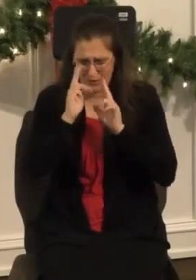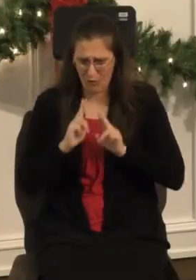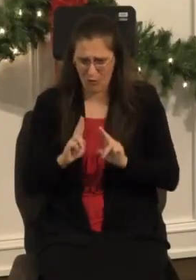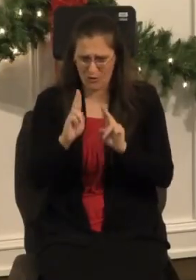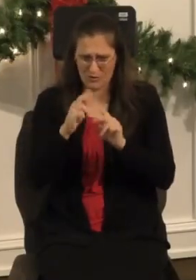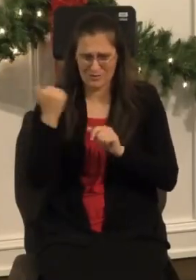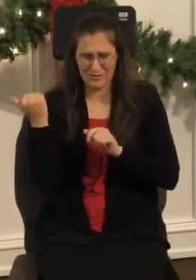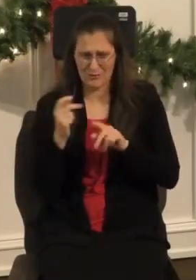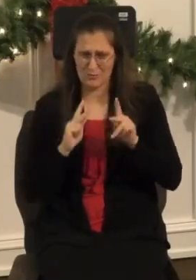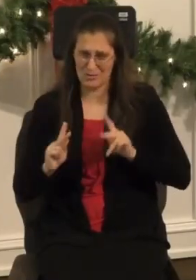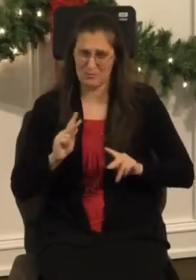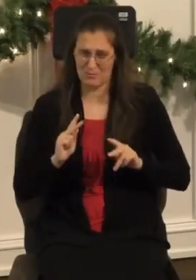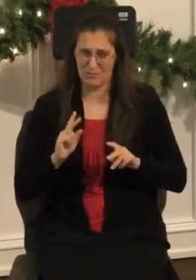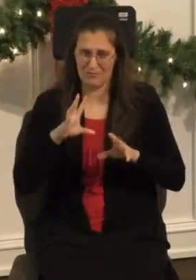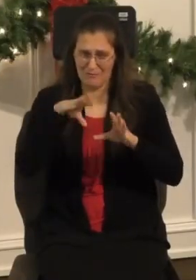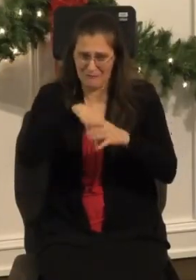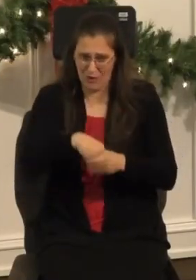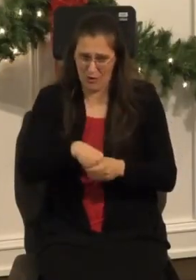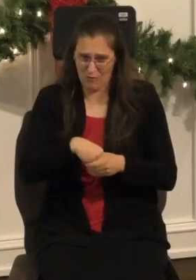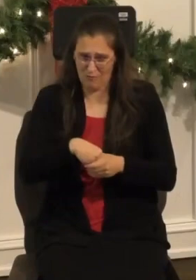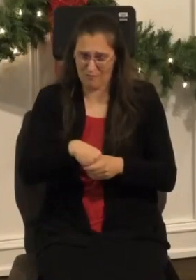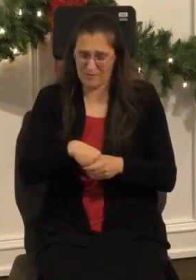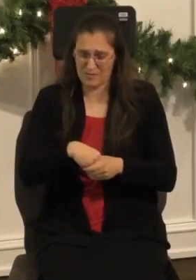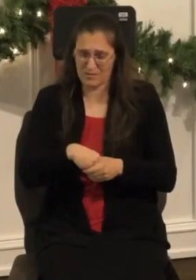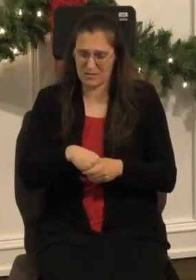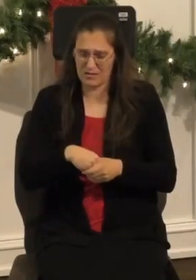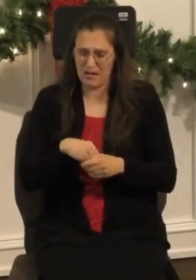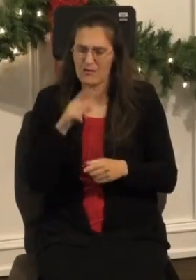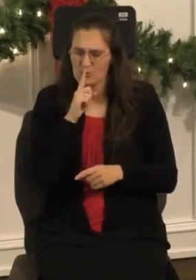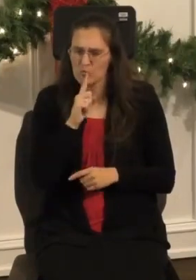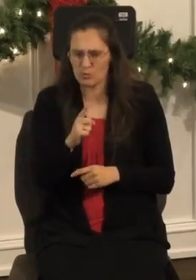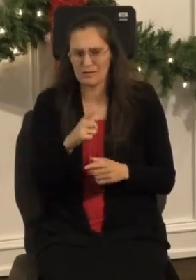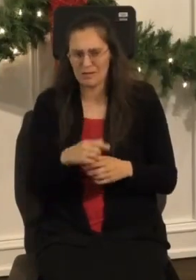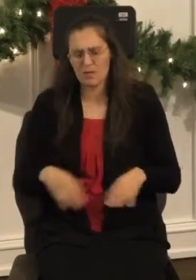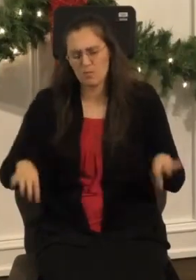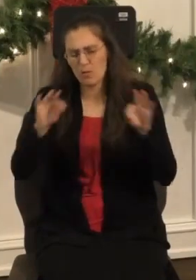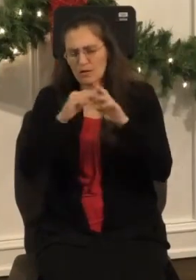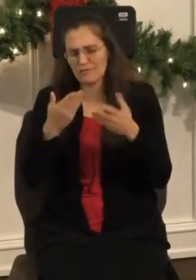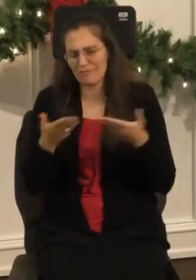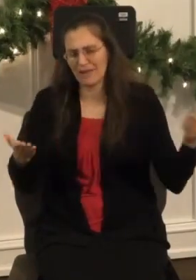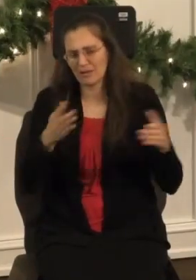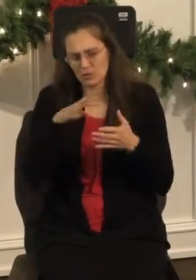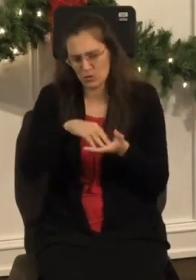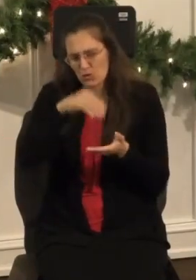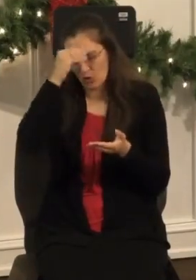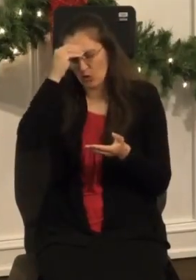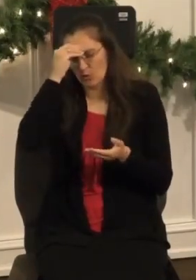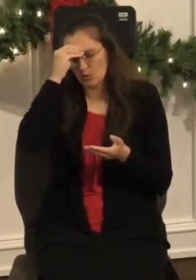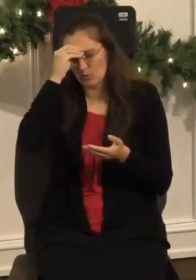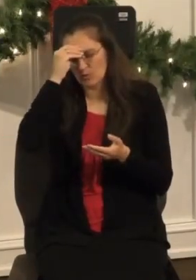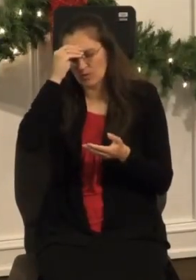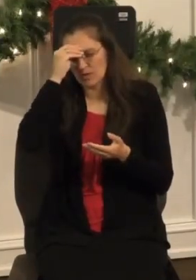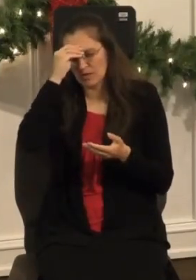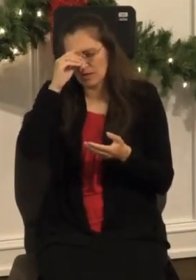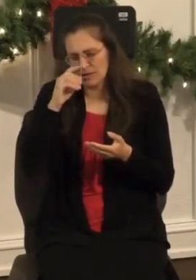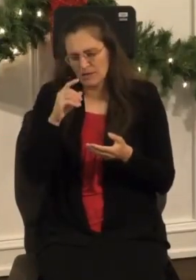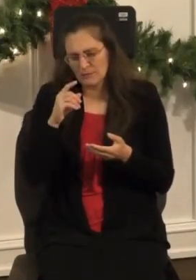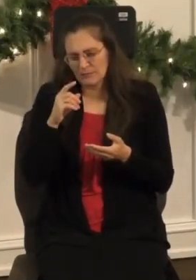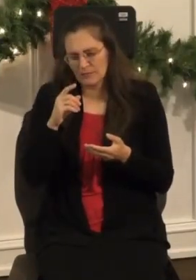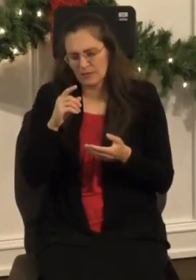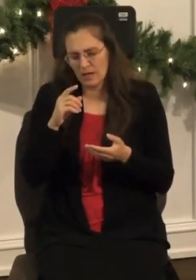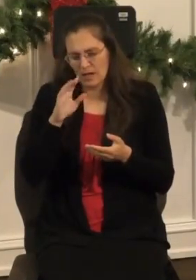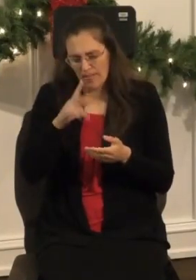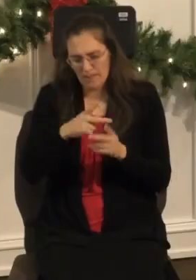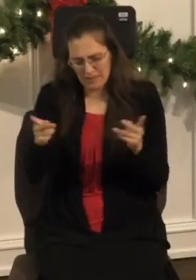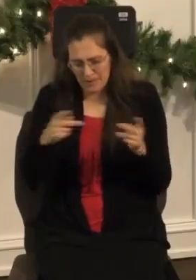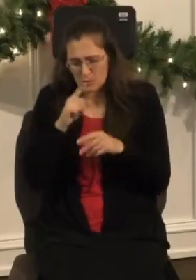And that's a really important thing to learn. I'm going to tell you, what you need to know is where you are right now as children